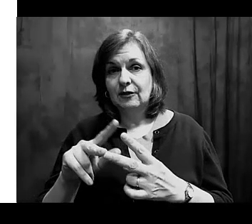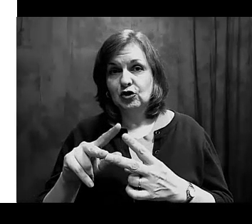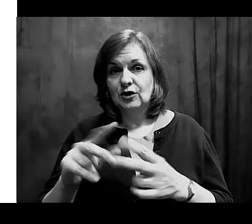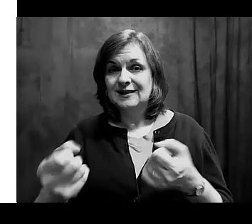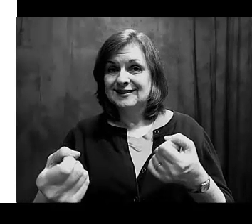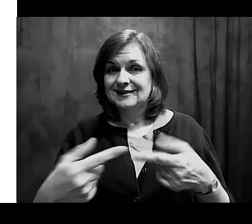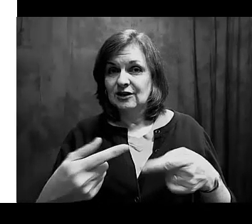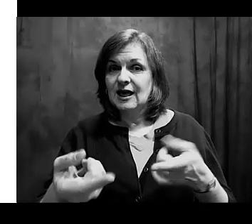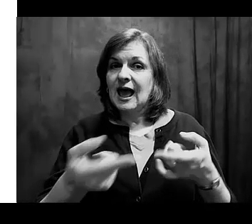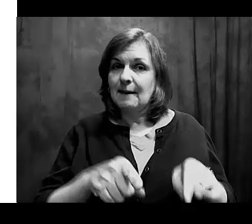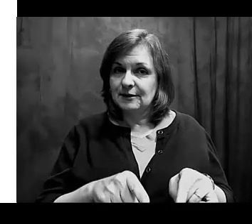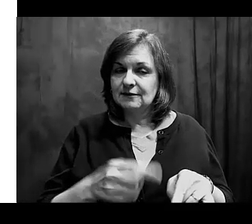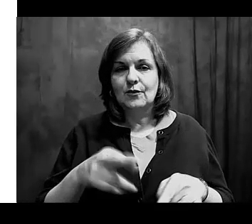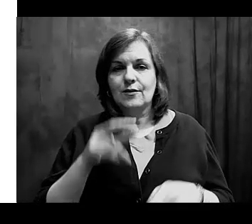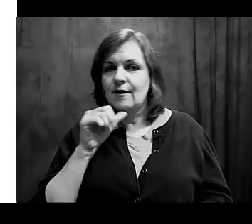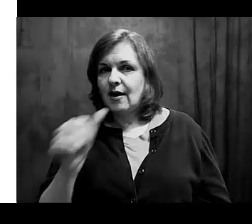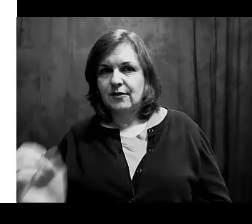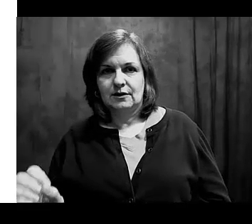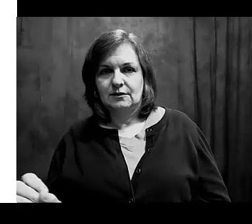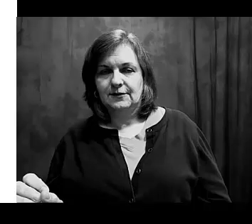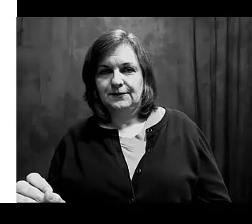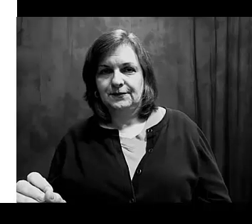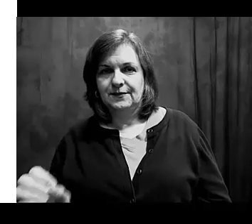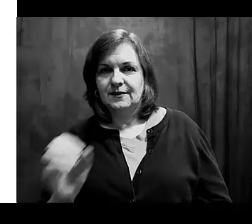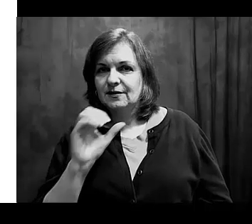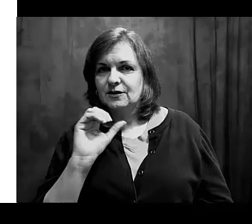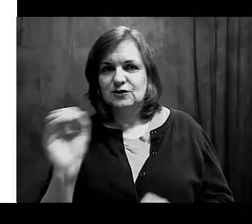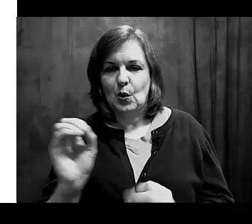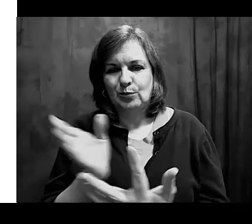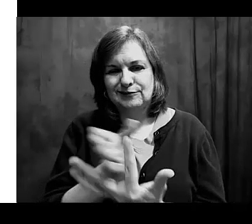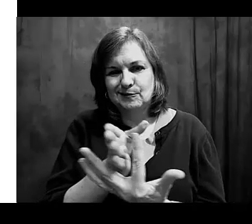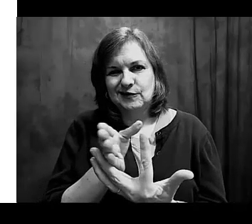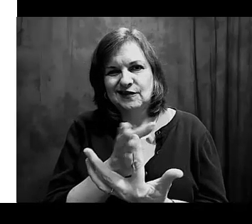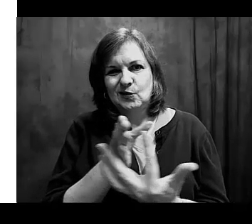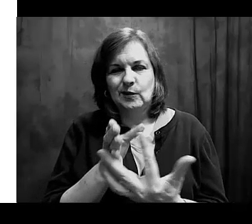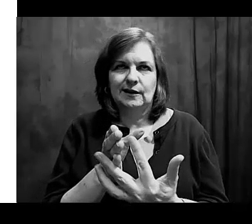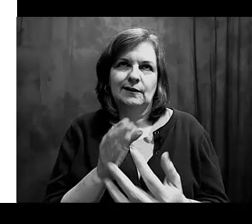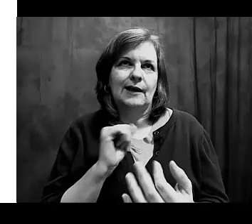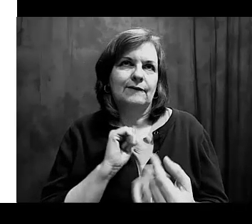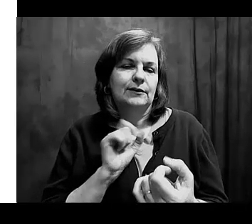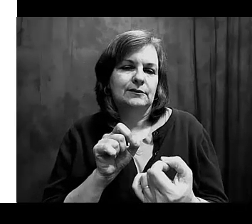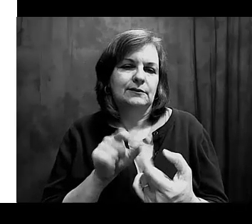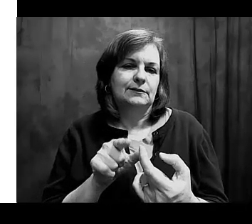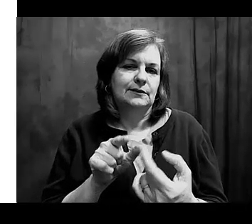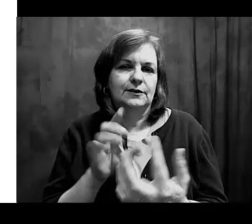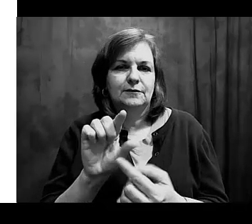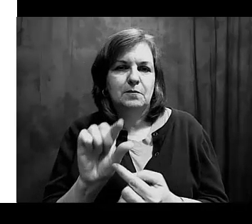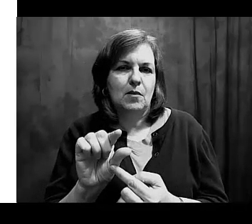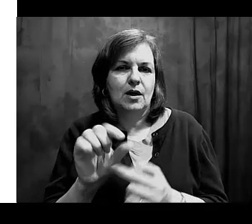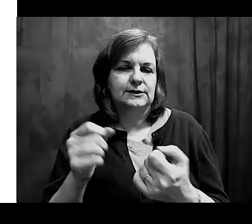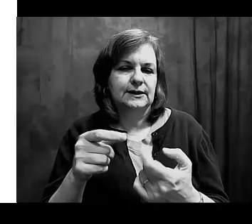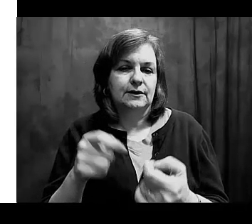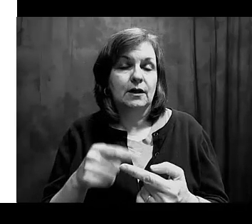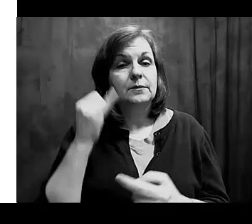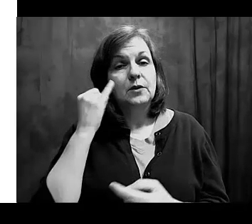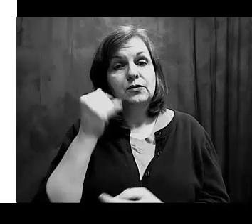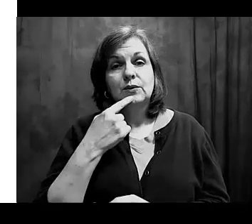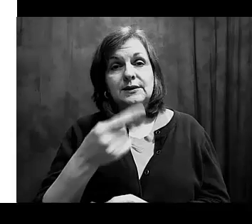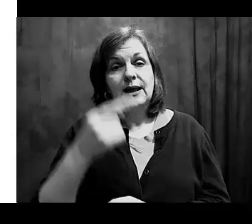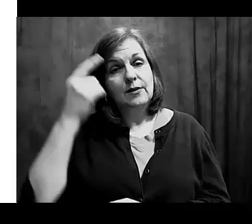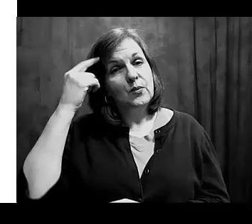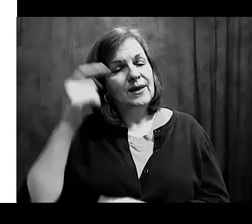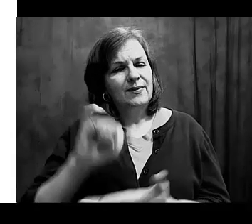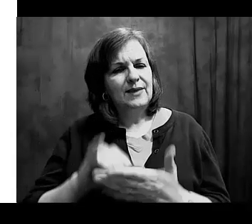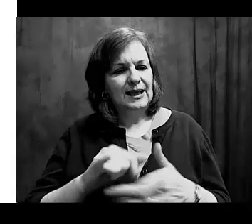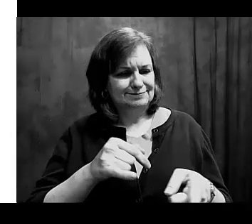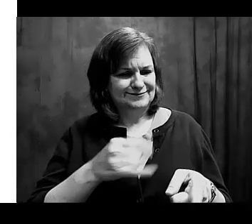sweetness, notice you increase the frequency of the action potentials. Or if you taste something that's more salty, you're going